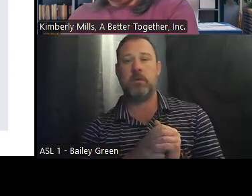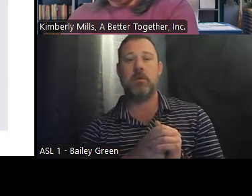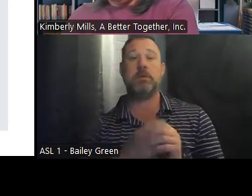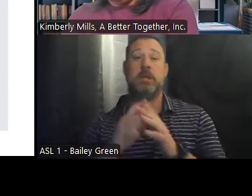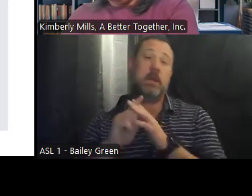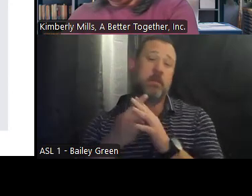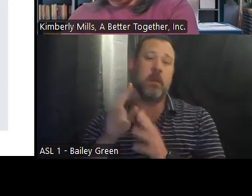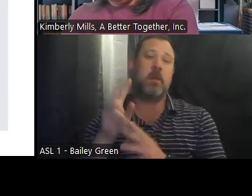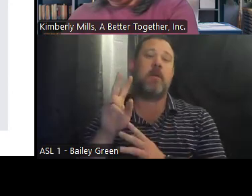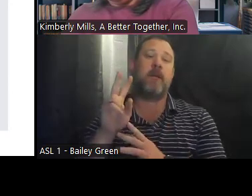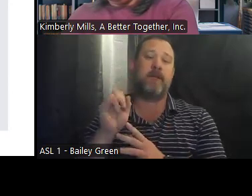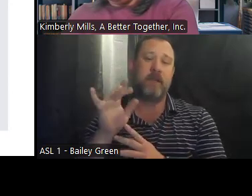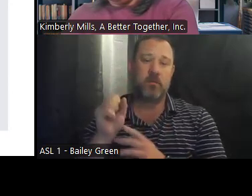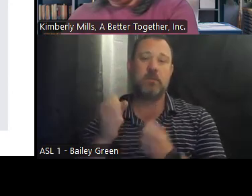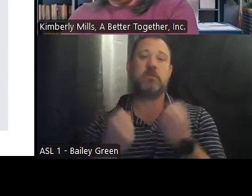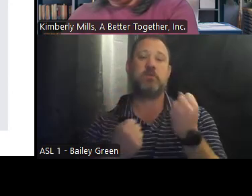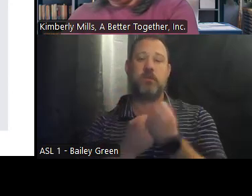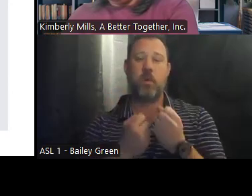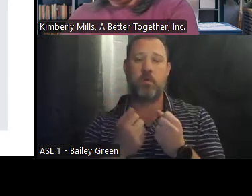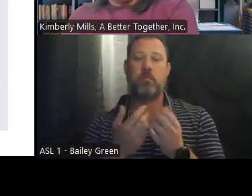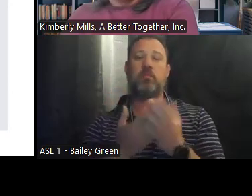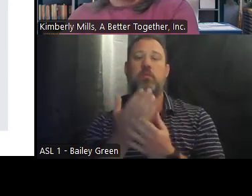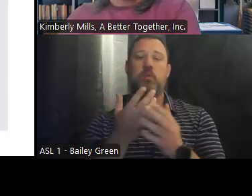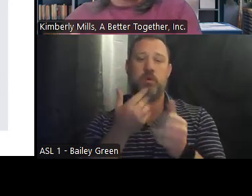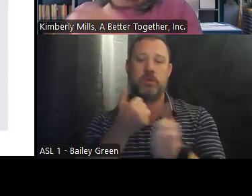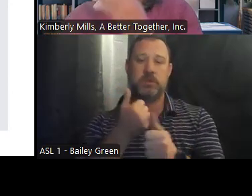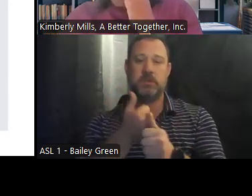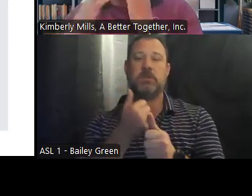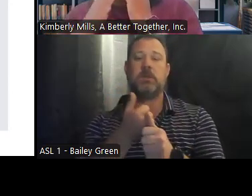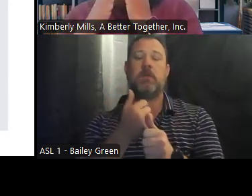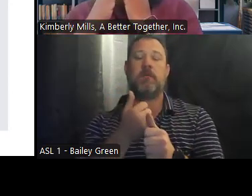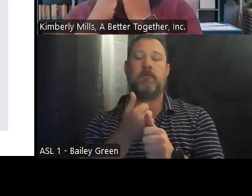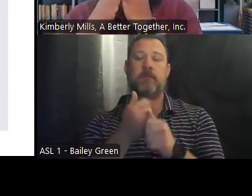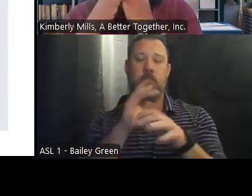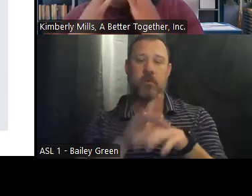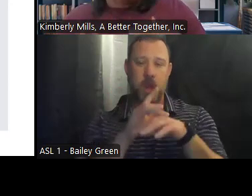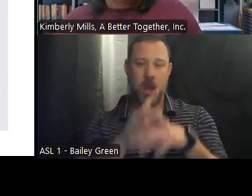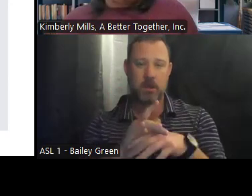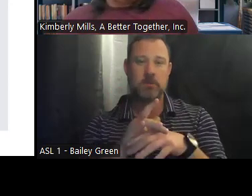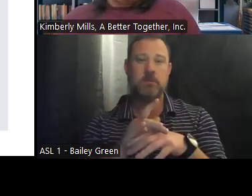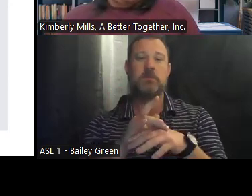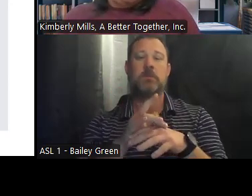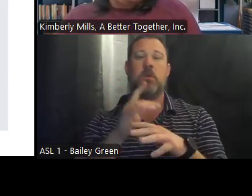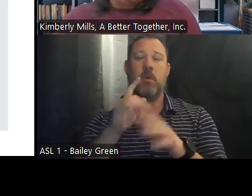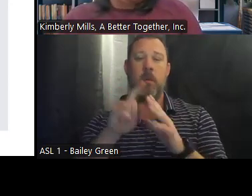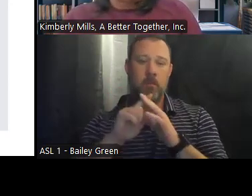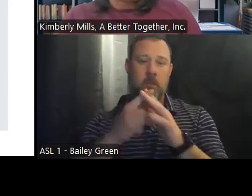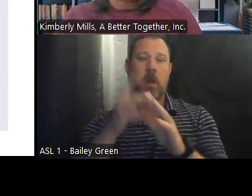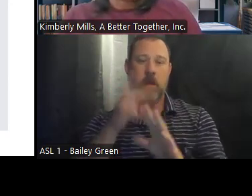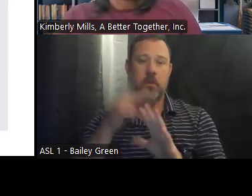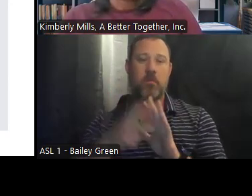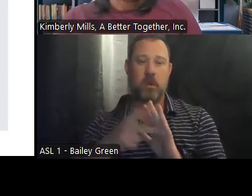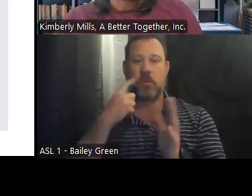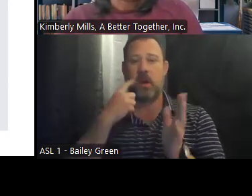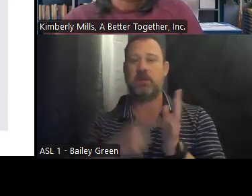implement the Veterans Support through Self-Reliance pilot project to identify and evaluate models that help aging, highly